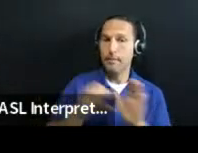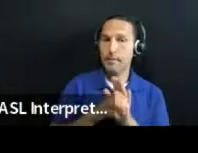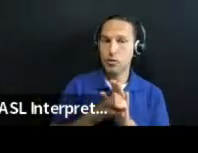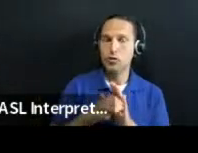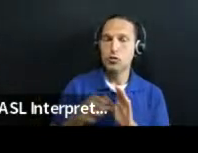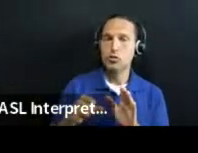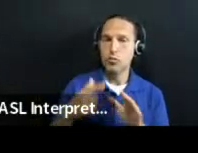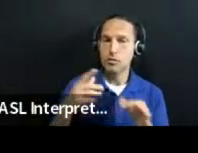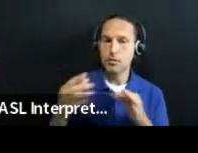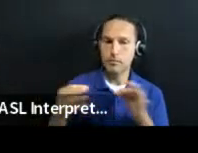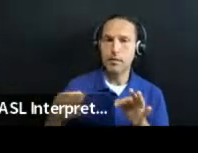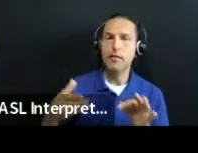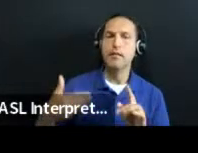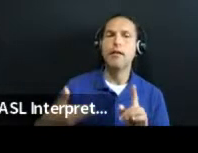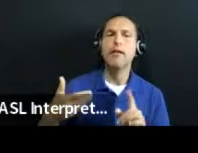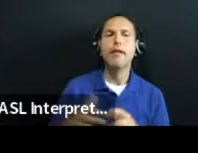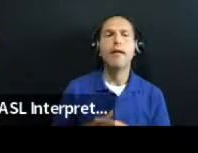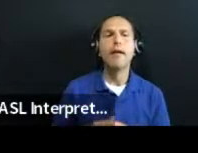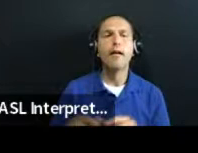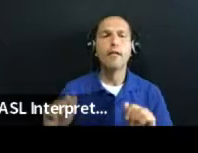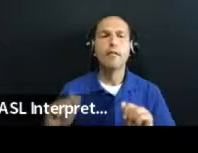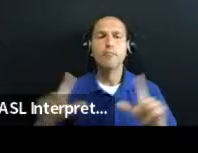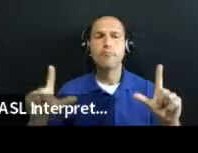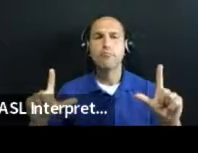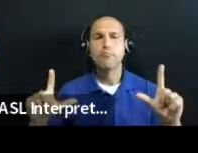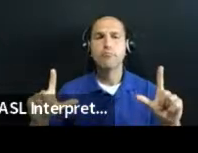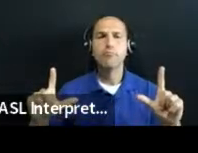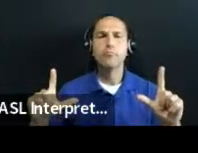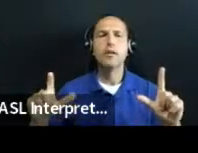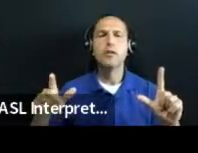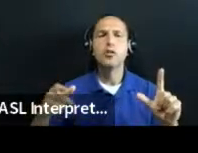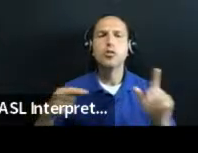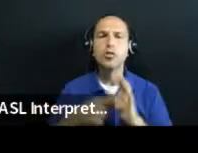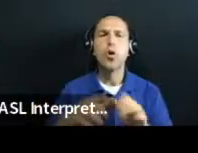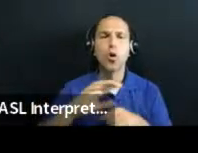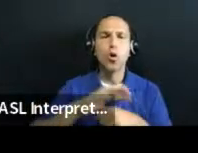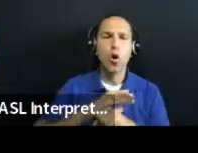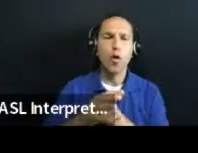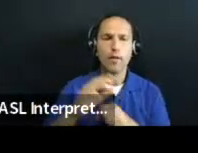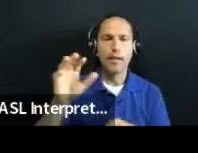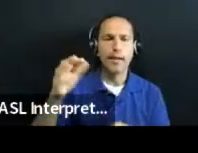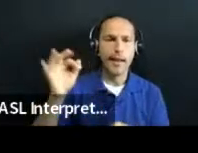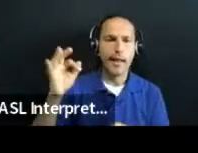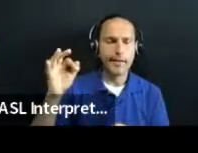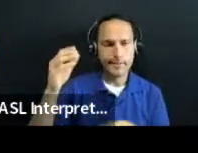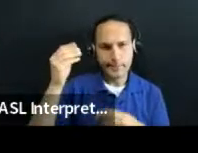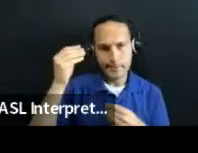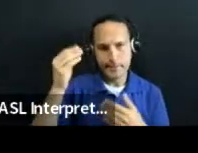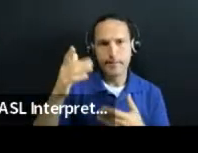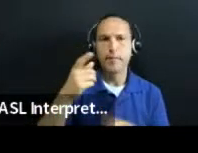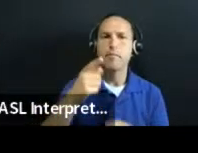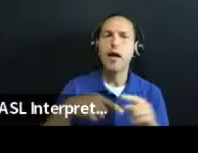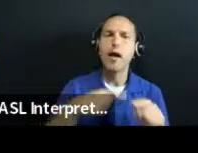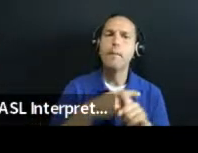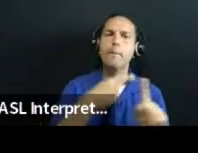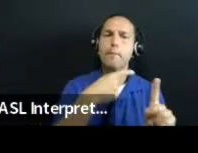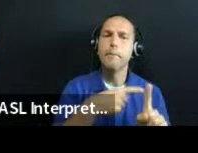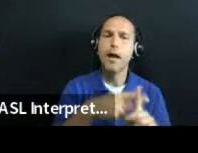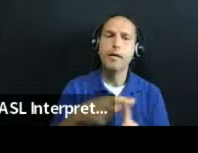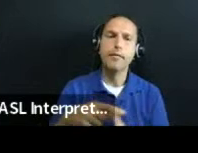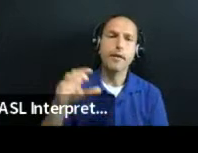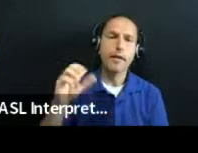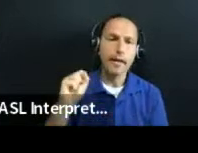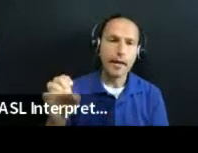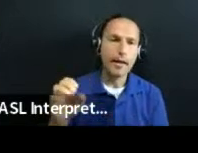forward. Oh yeah, okay. And it's a screenshot of a table that shows COVID-19 data for positive cases, total